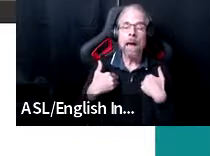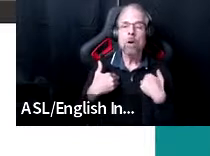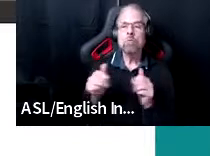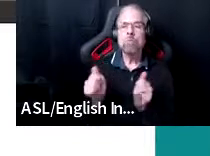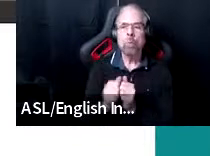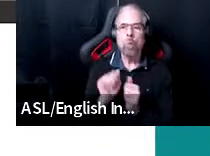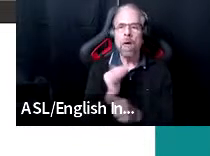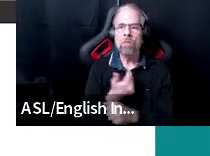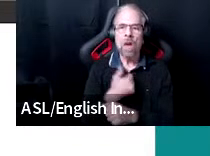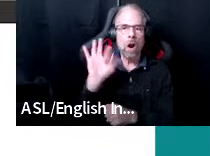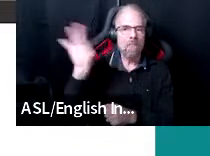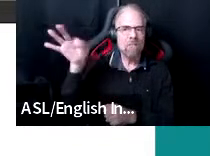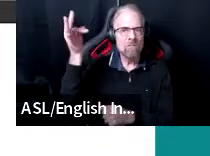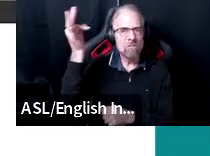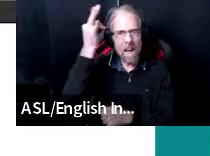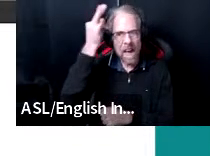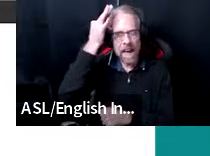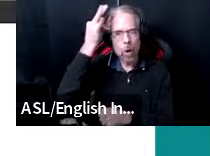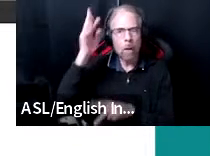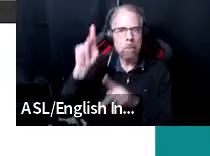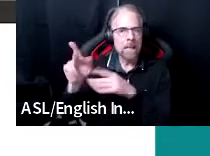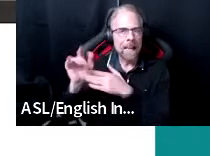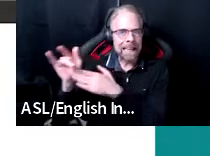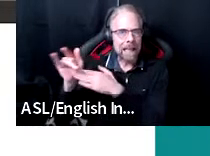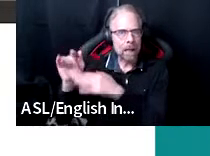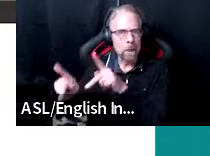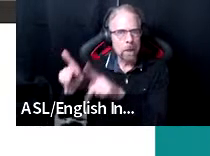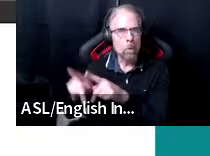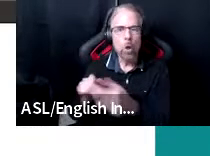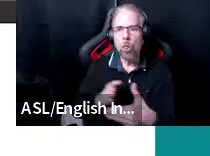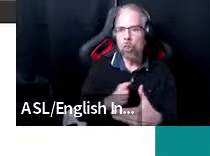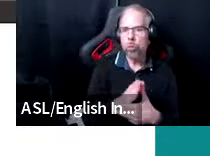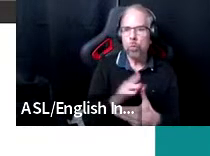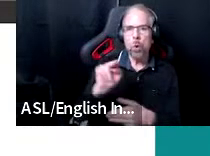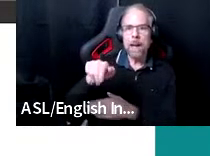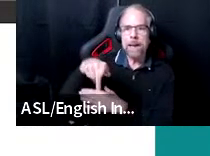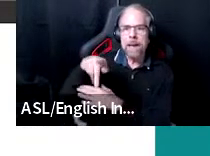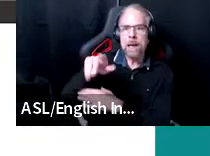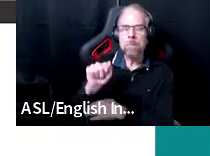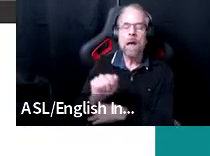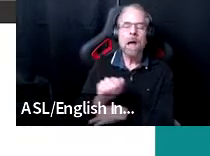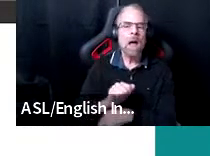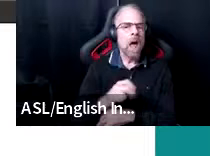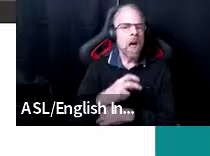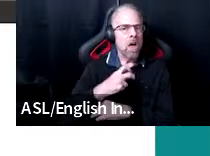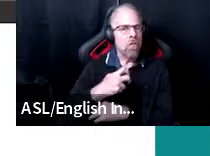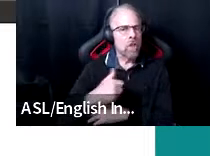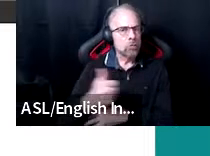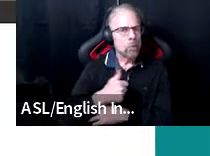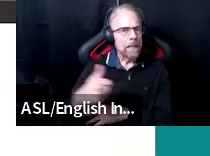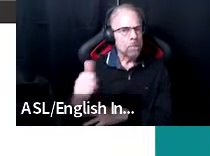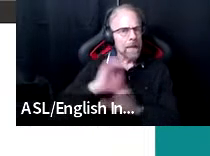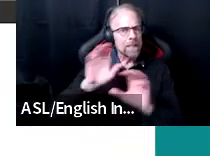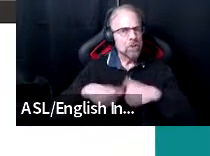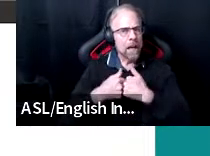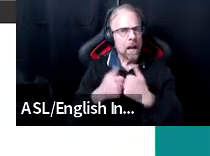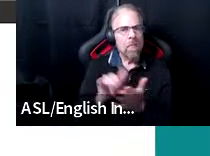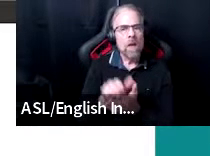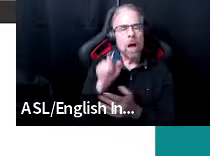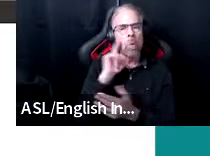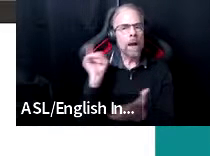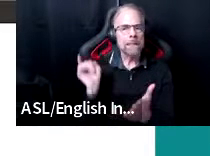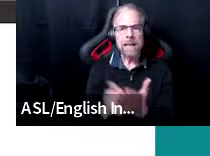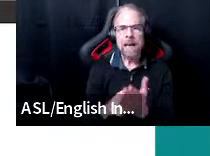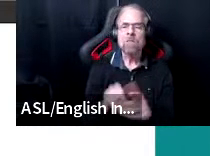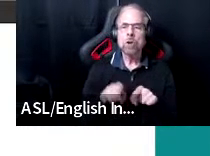federal leads through NEPA were that the transportation challenges that were identified during CRC,